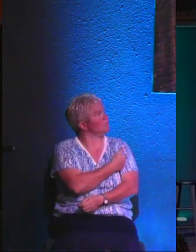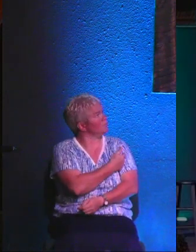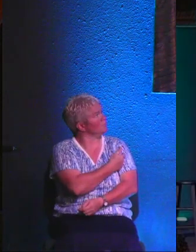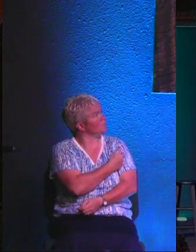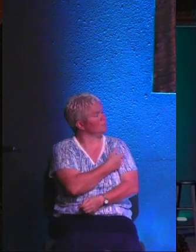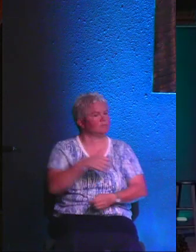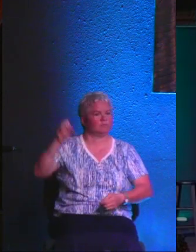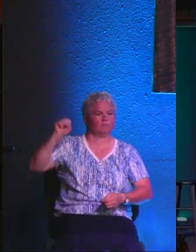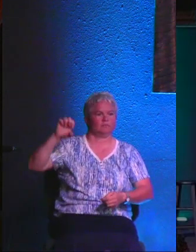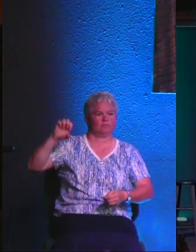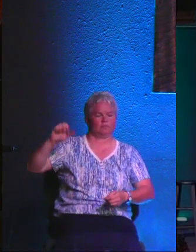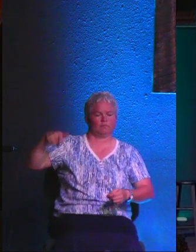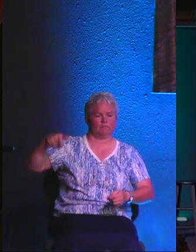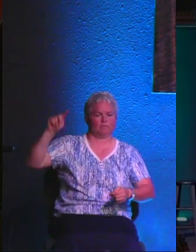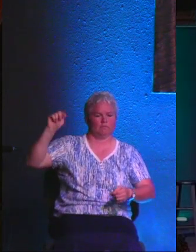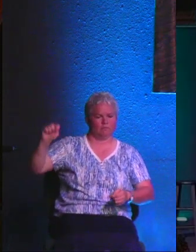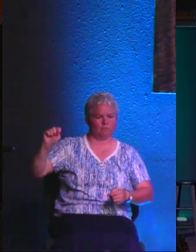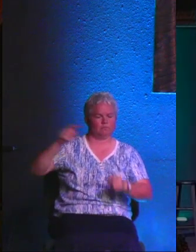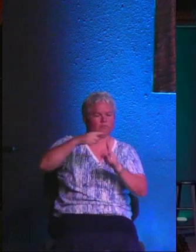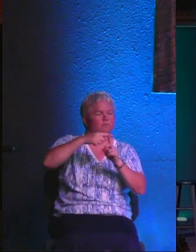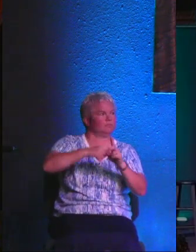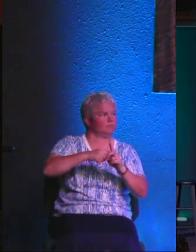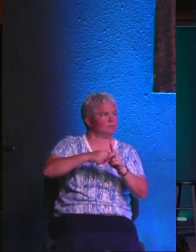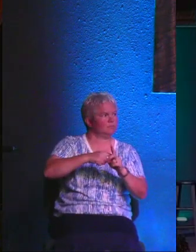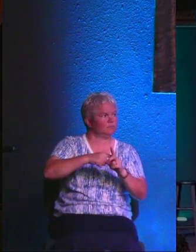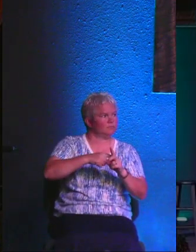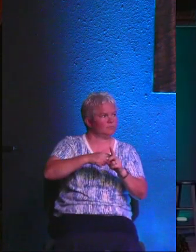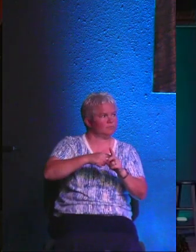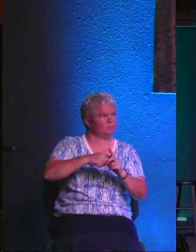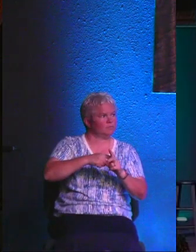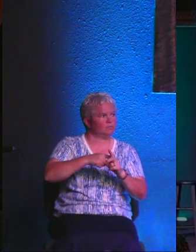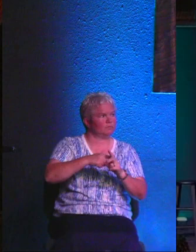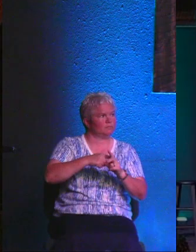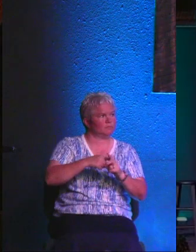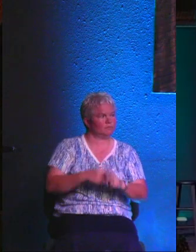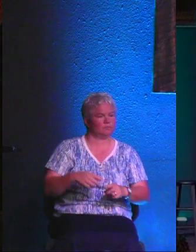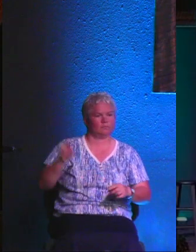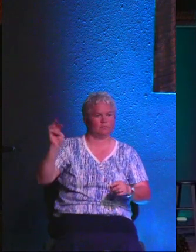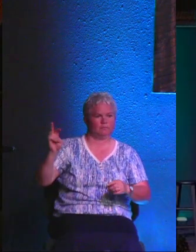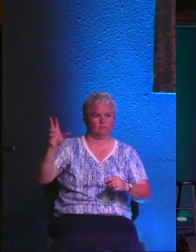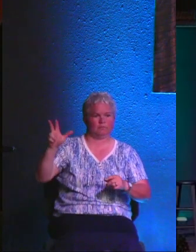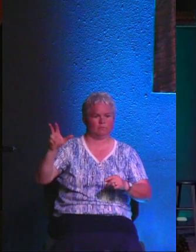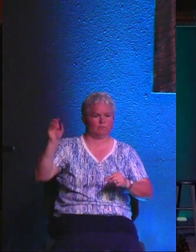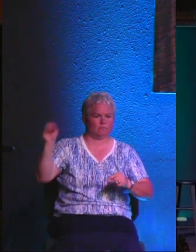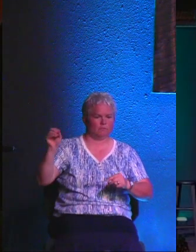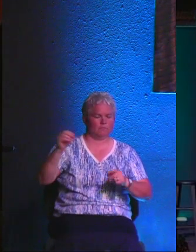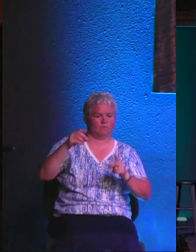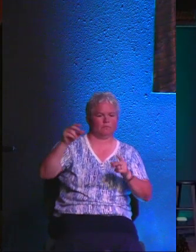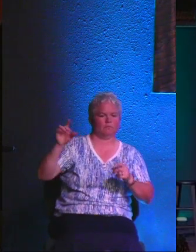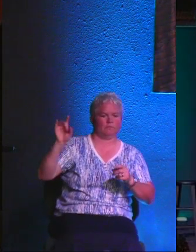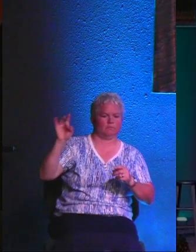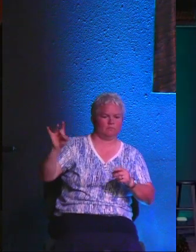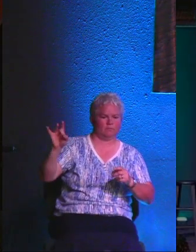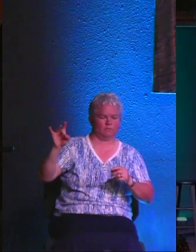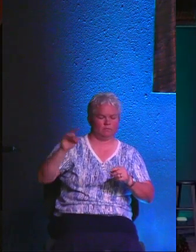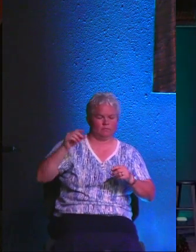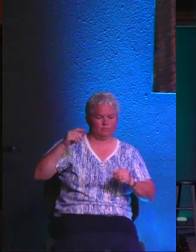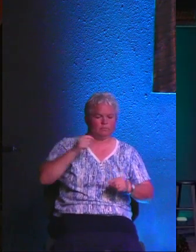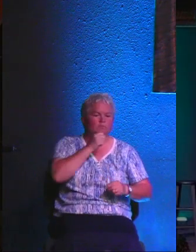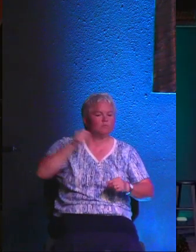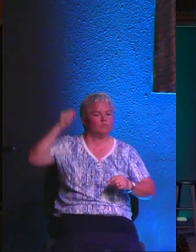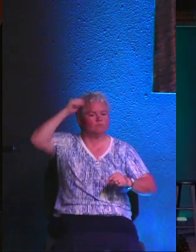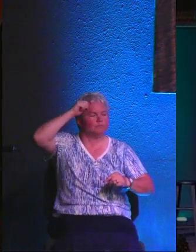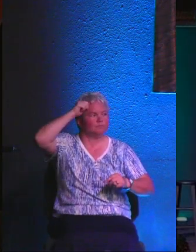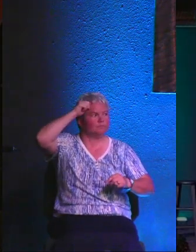this September 6th launch. We're going to be launching the youth ministry. So it's from 6:30 to 8, junior high